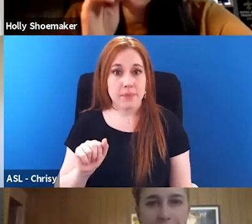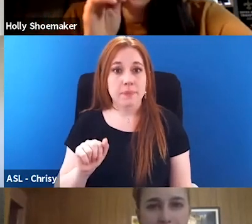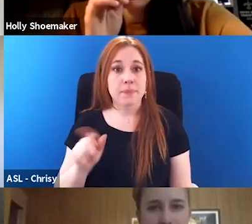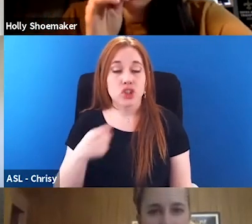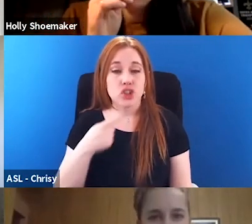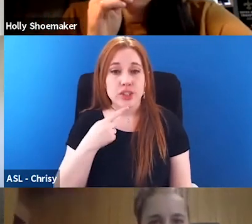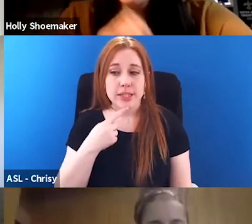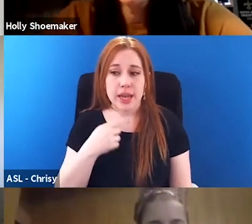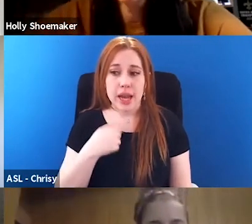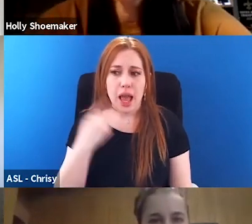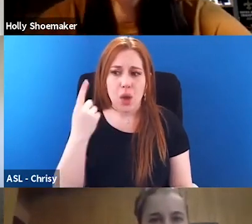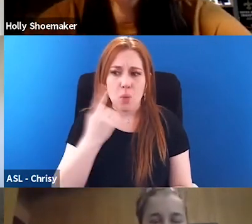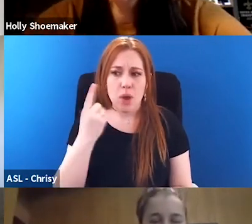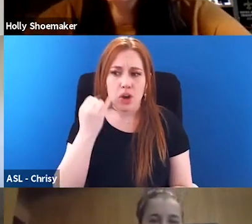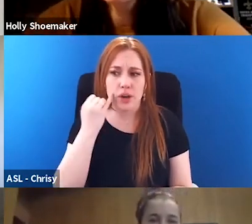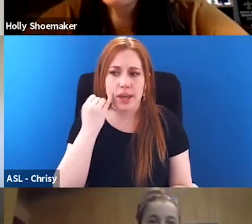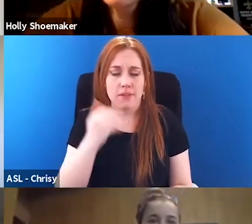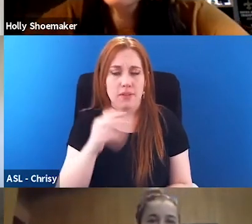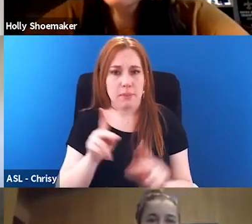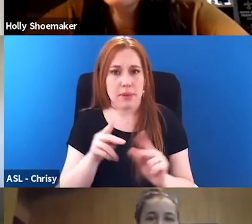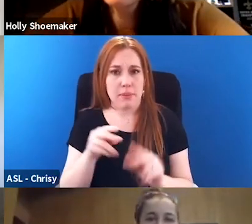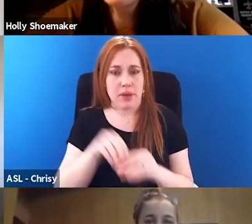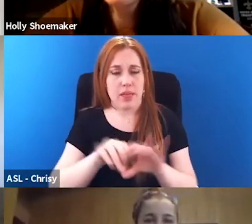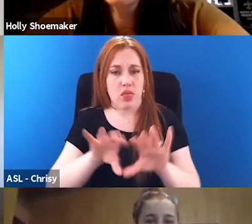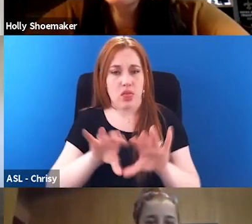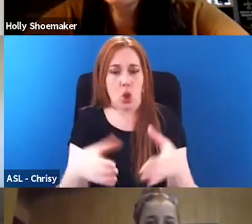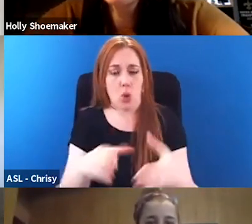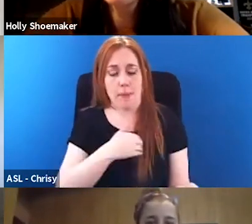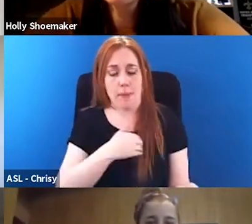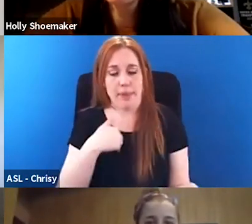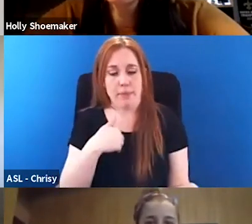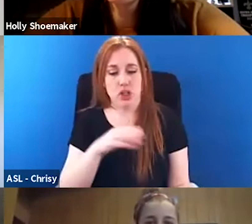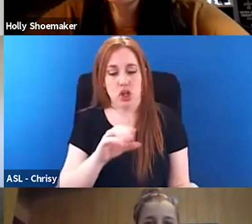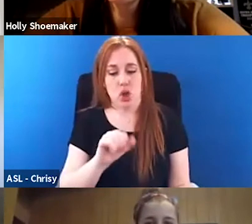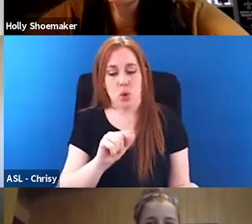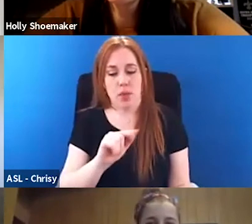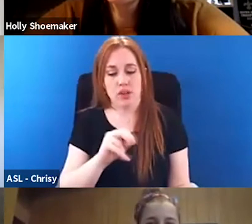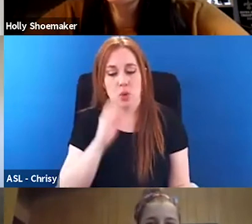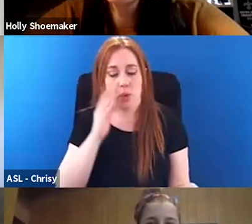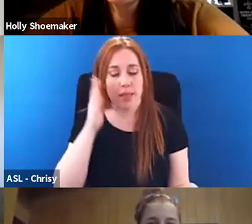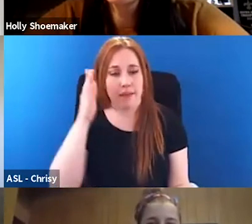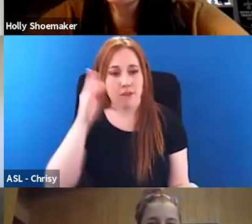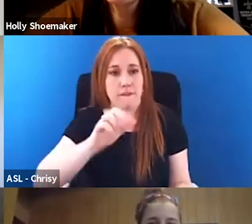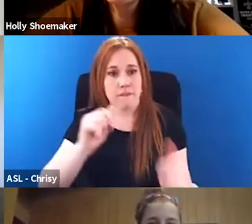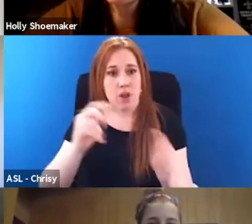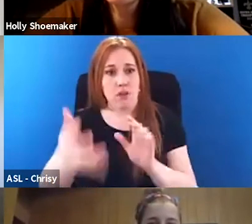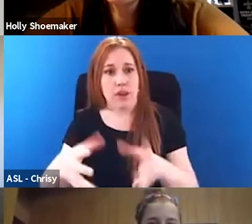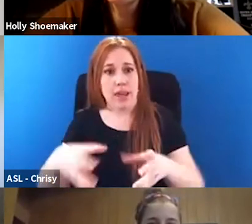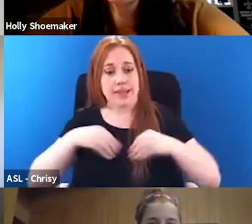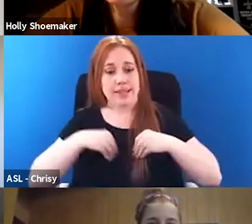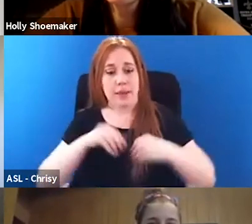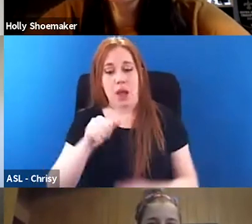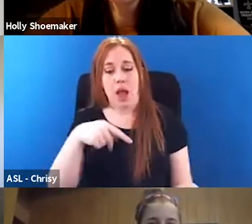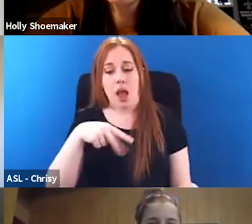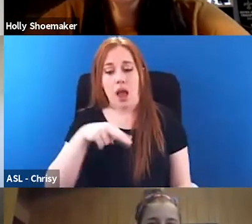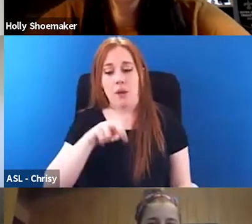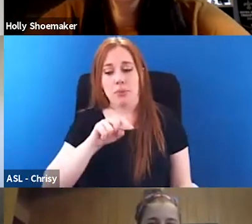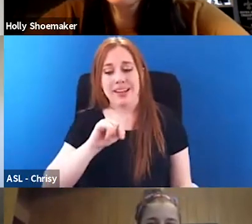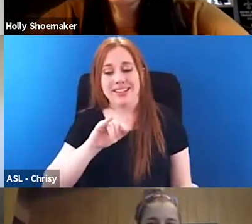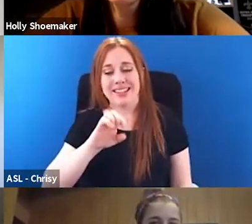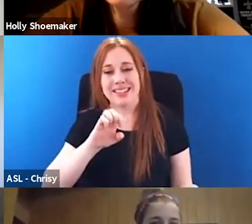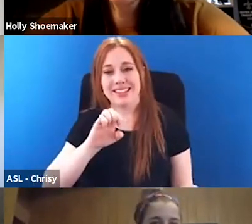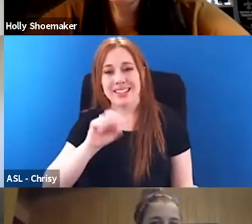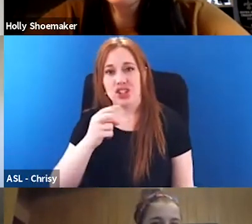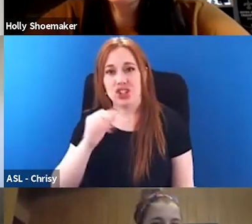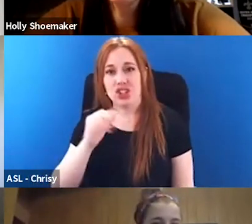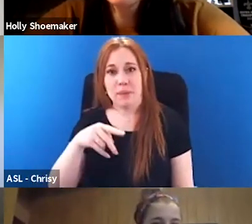I wonder if the members of the coalition would ever evolve to accept apprenticeships as a method to gain experience.